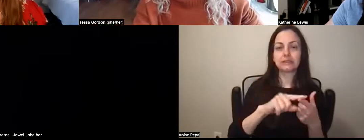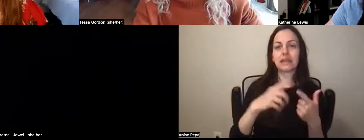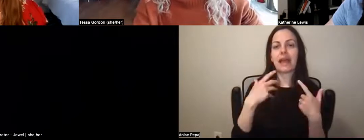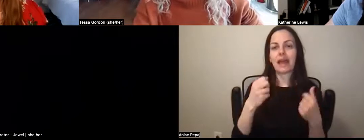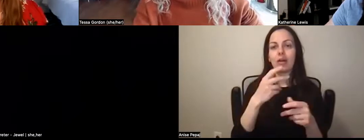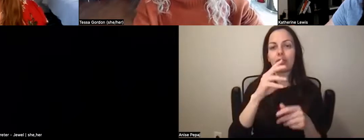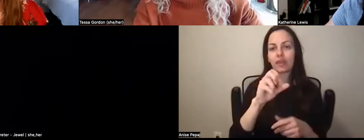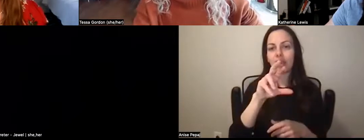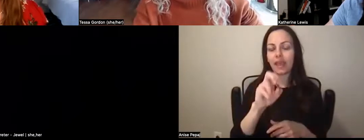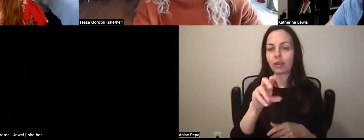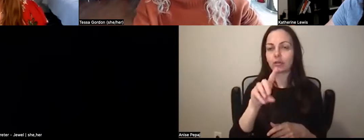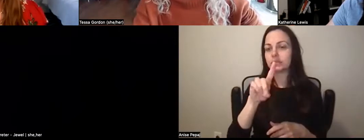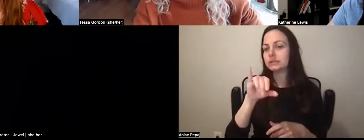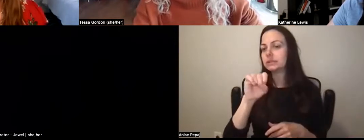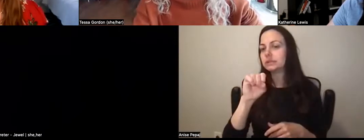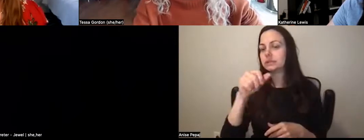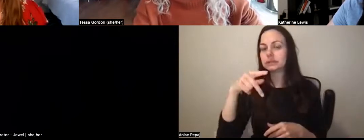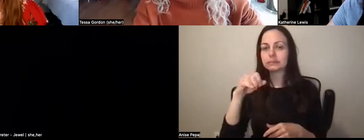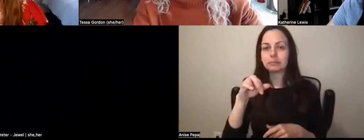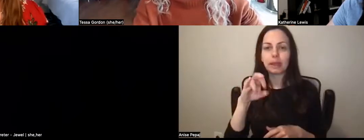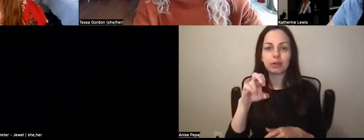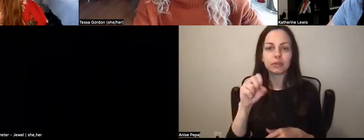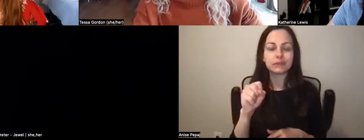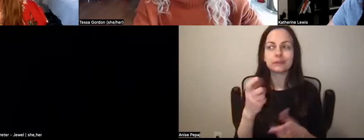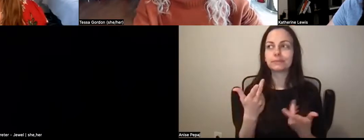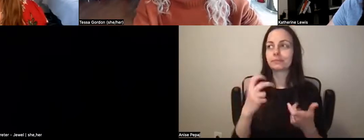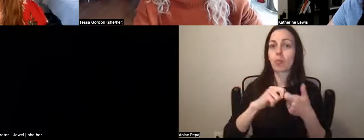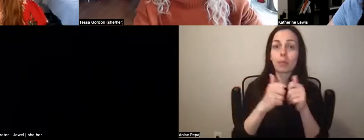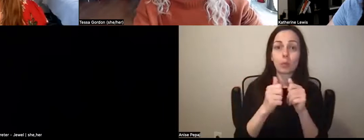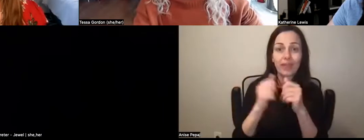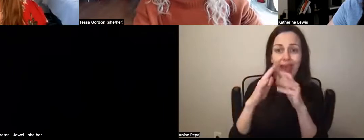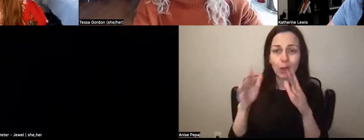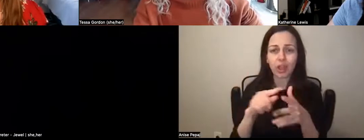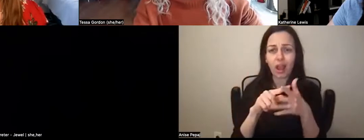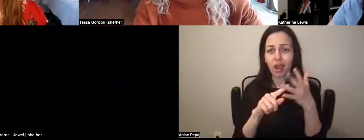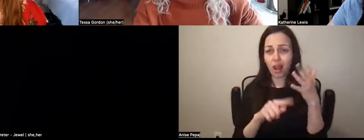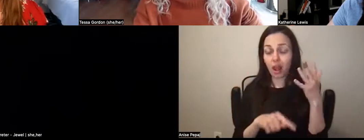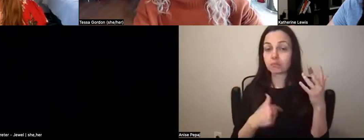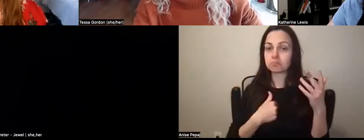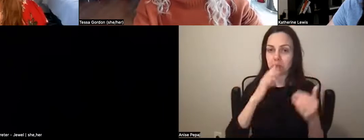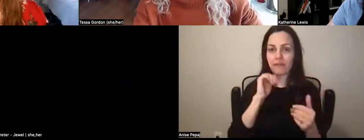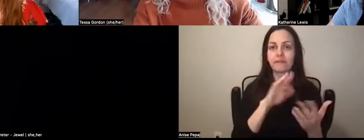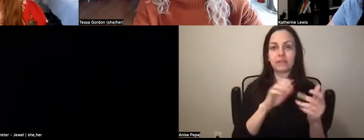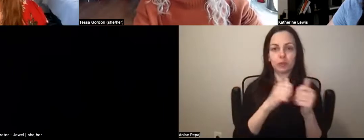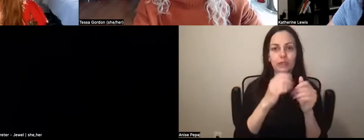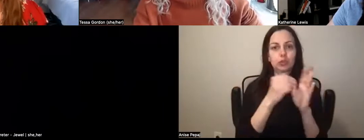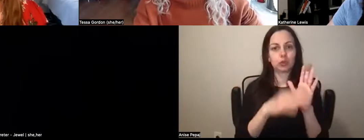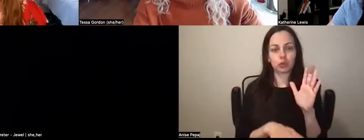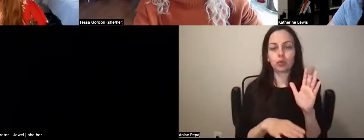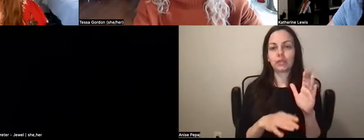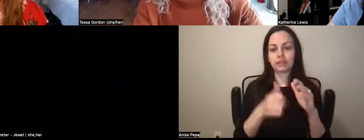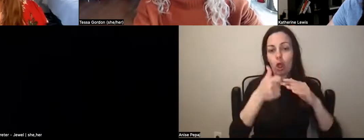other discrimination, problems with housing, all of these things I've actually encountered with students and trainees under me